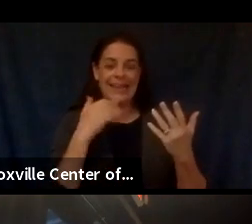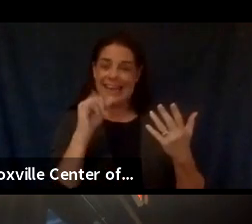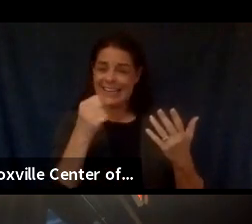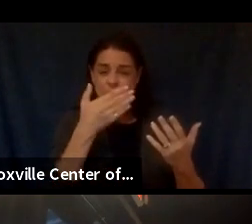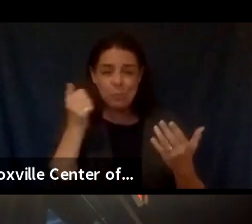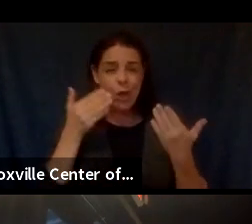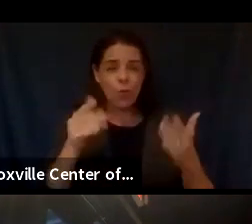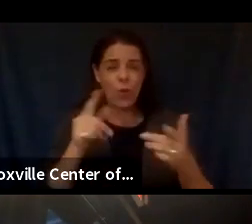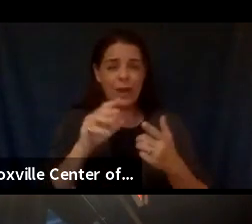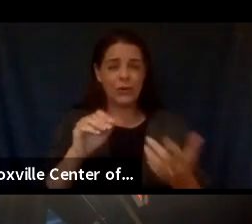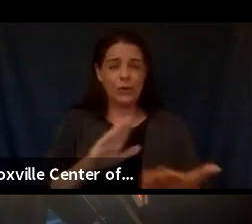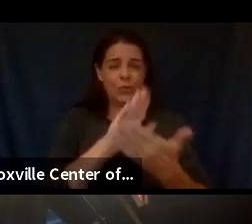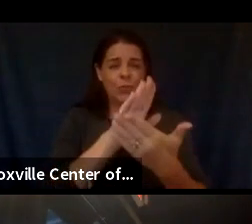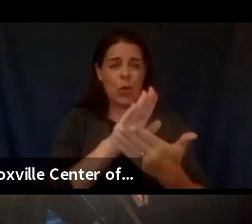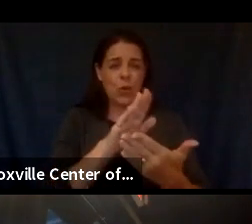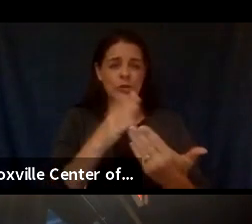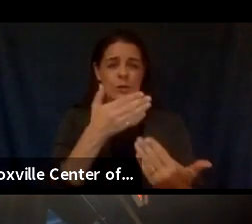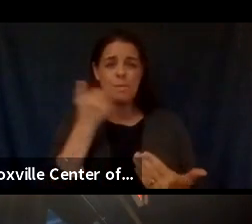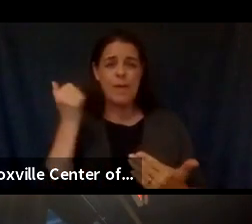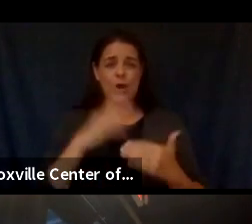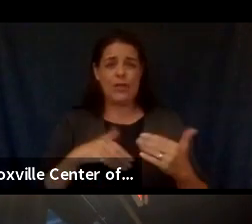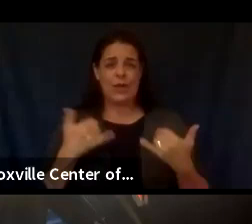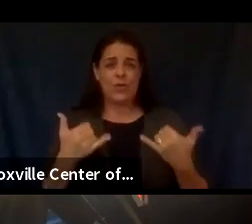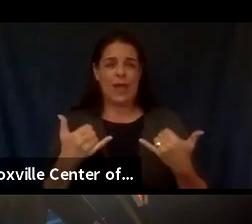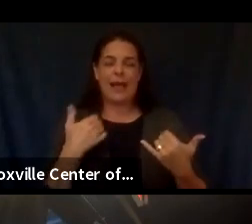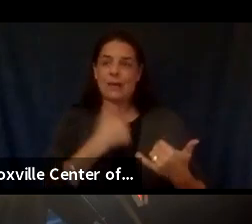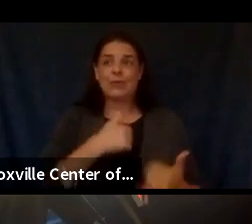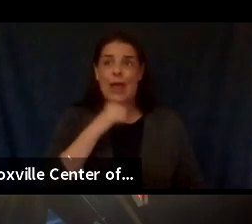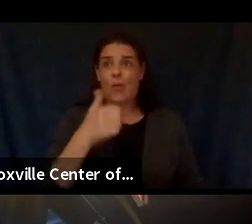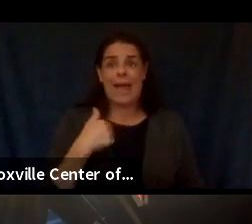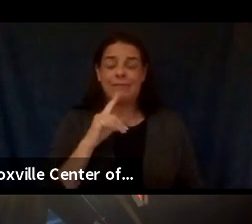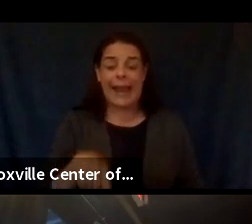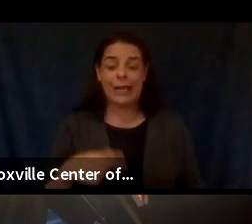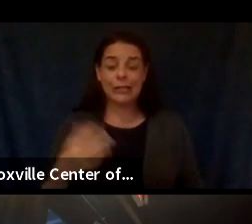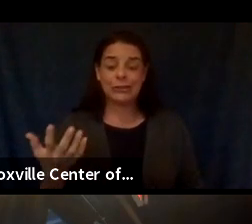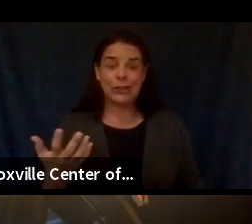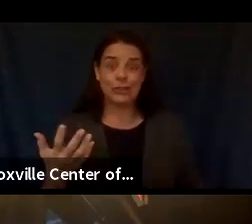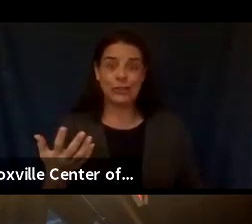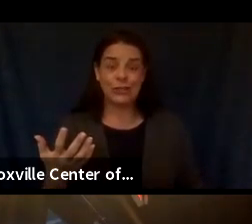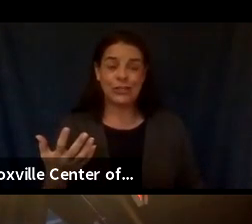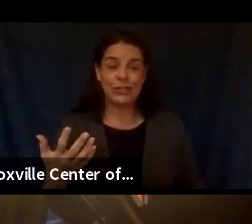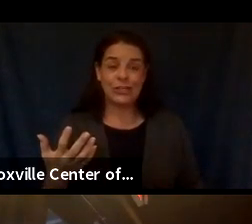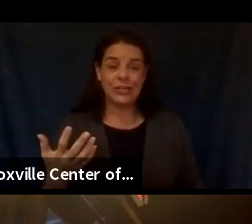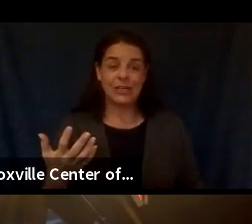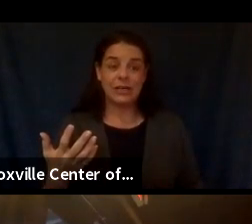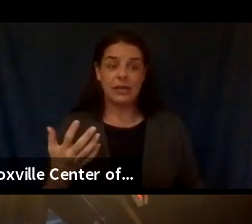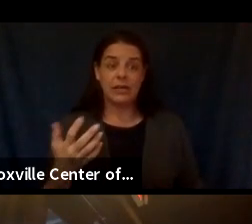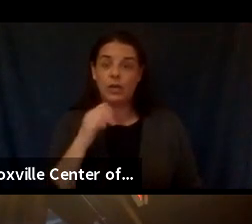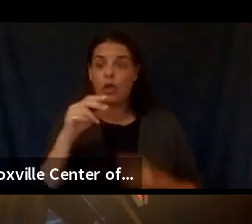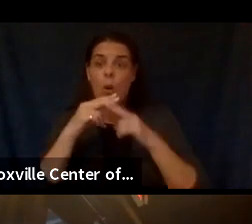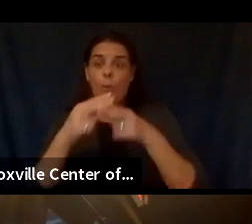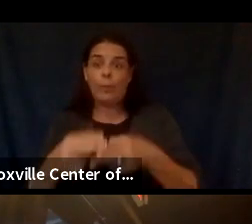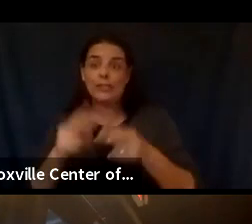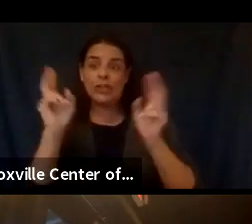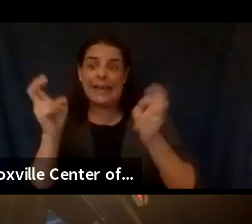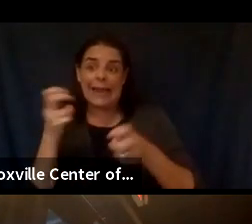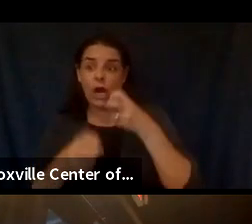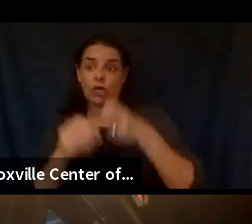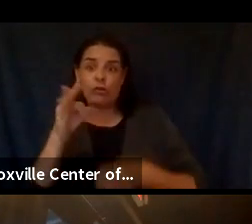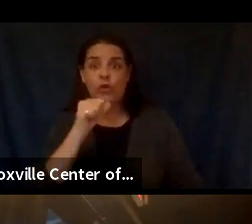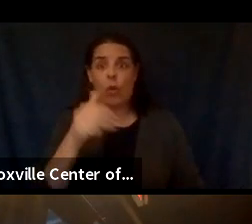this fundamentally than the way we've right now? I'm sorry I don't have the answer. I mean, don't raise an issue if you don't have the answer, but I'm at